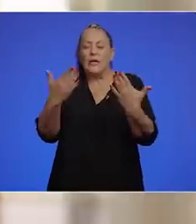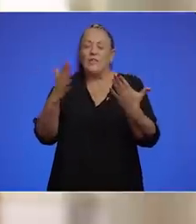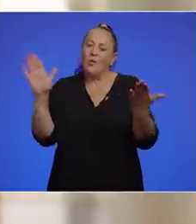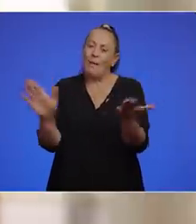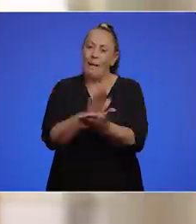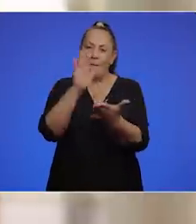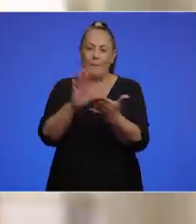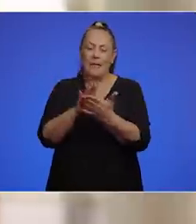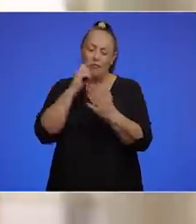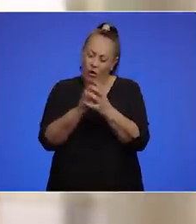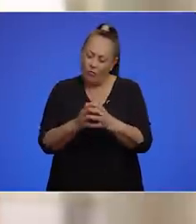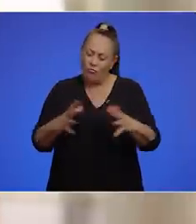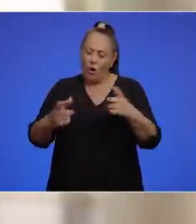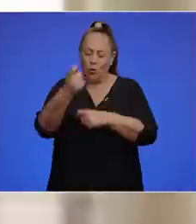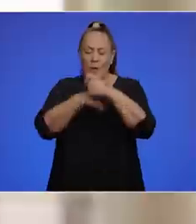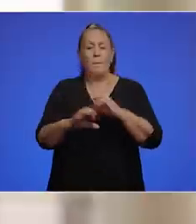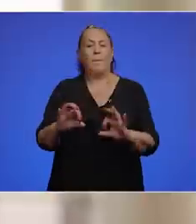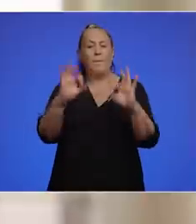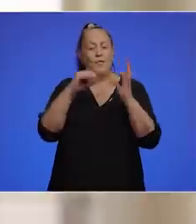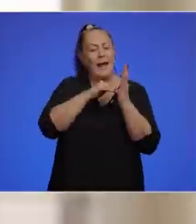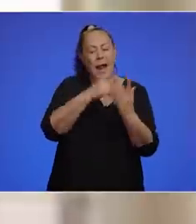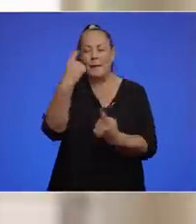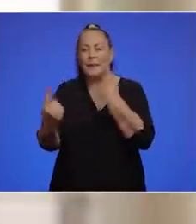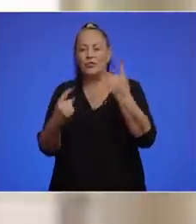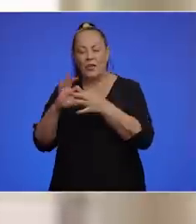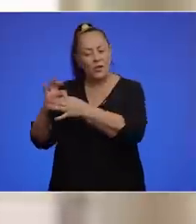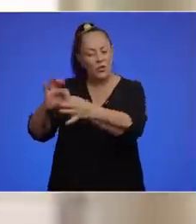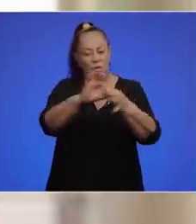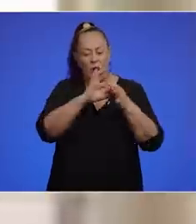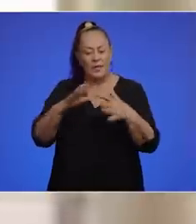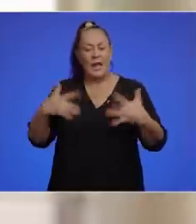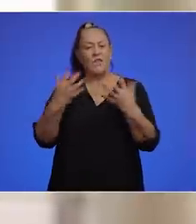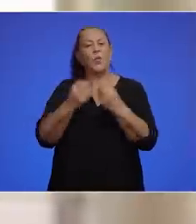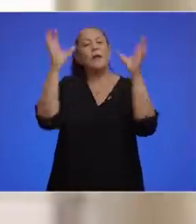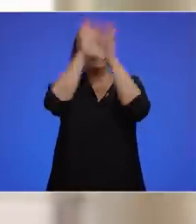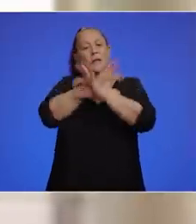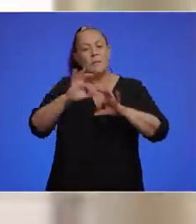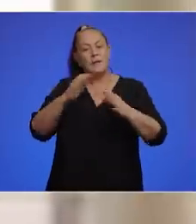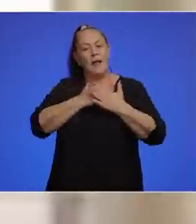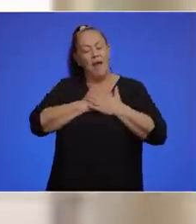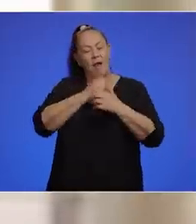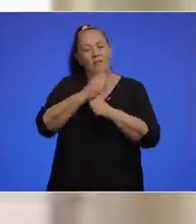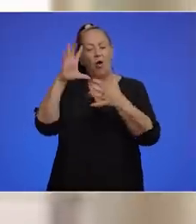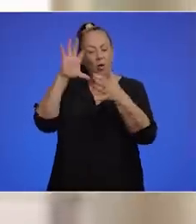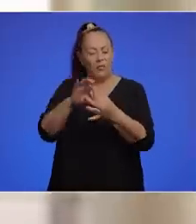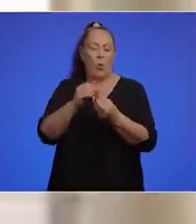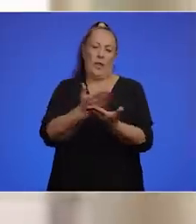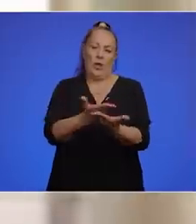perfect Help one another Be united, live in peace And the love of God and peace will be with you